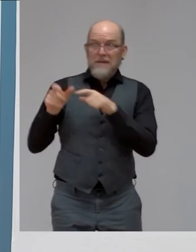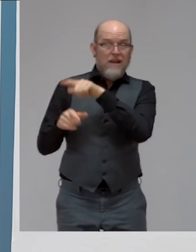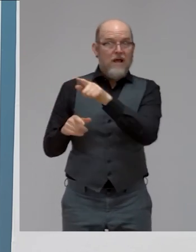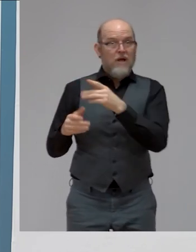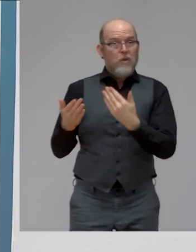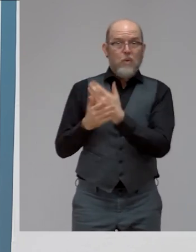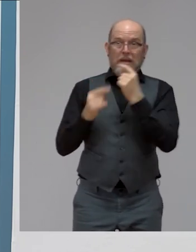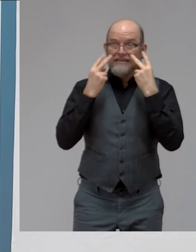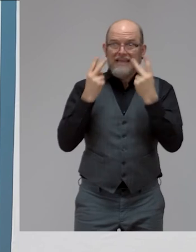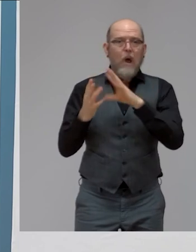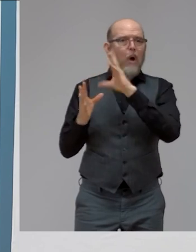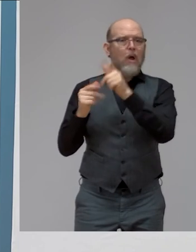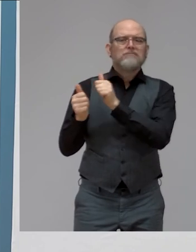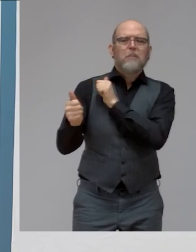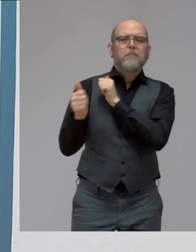university.